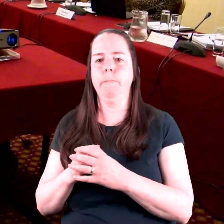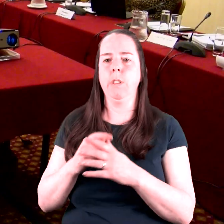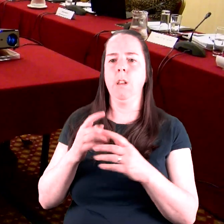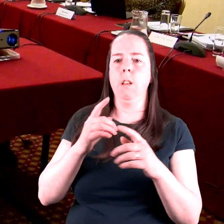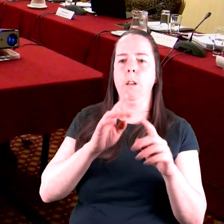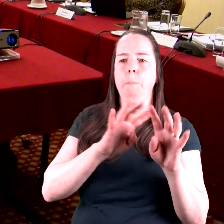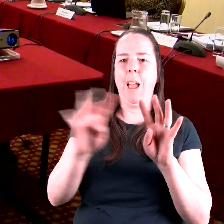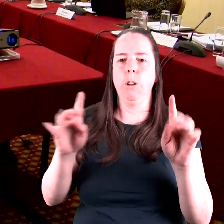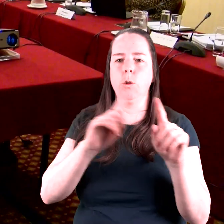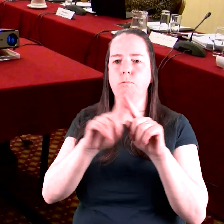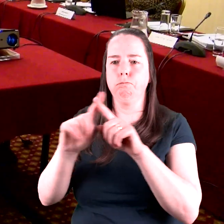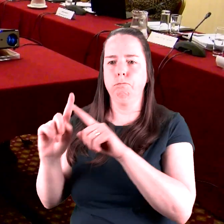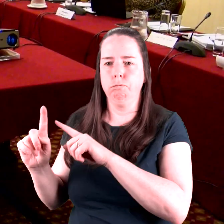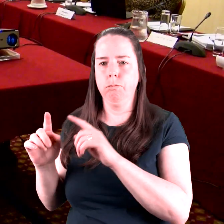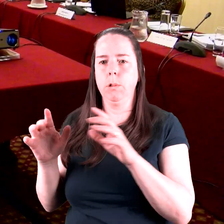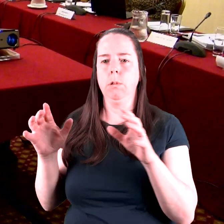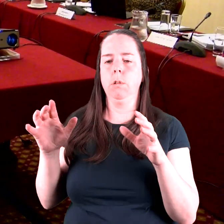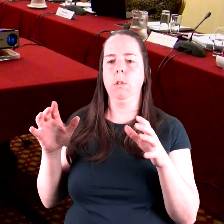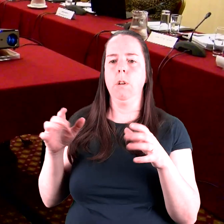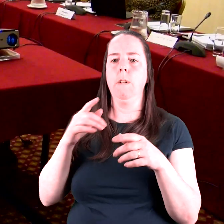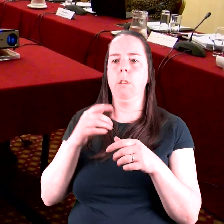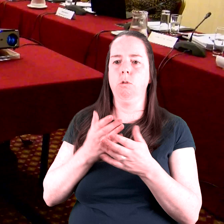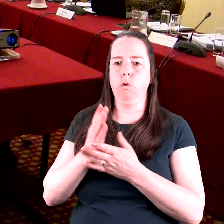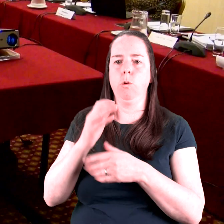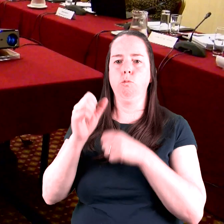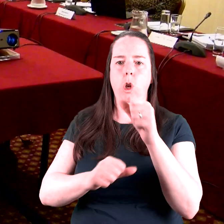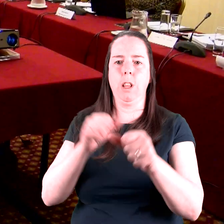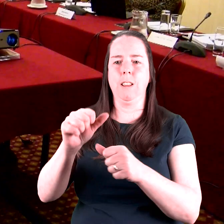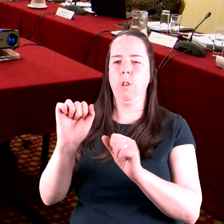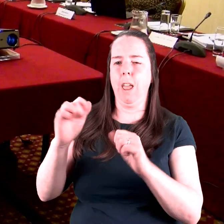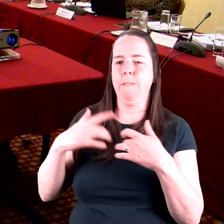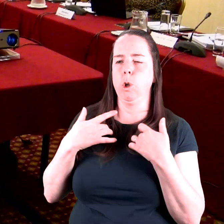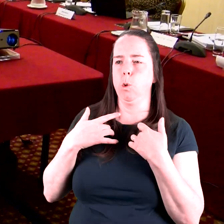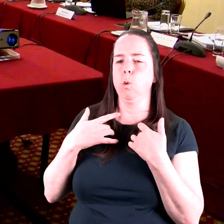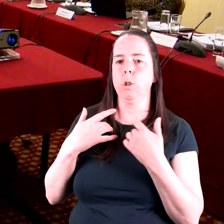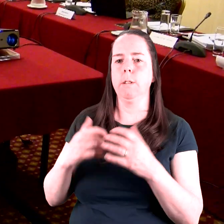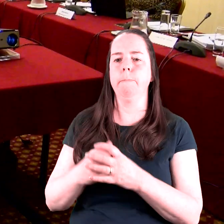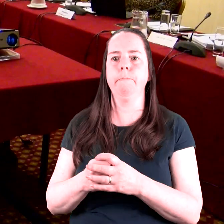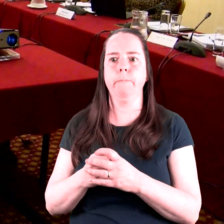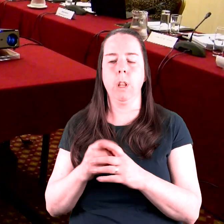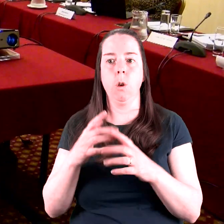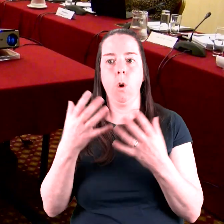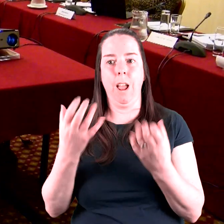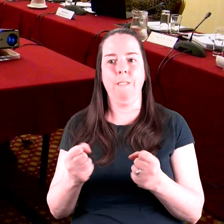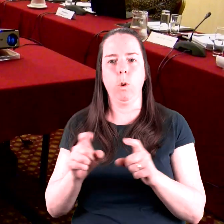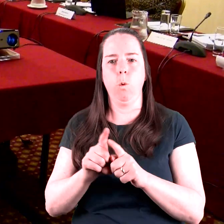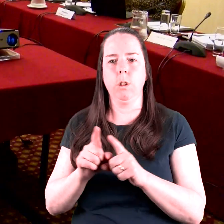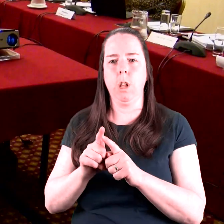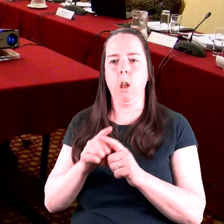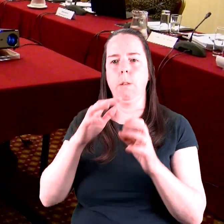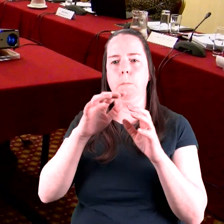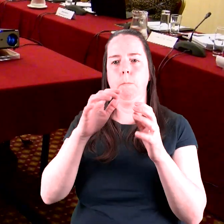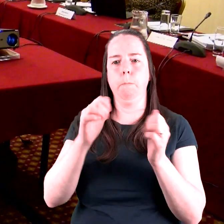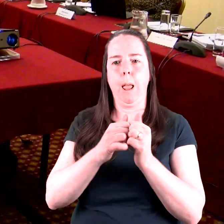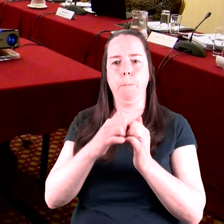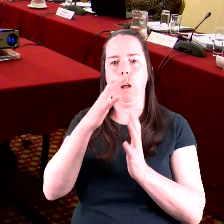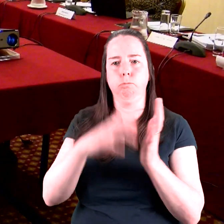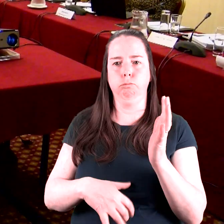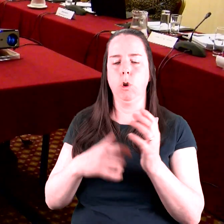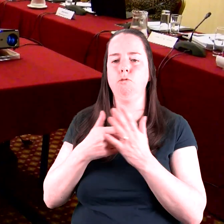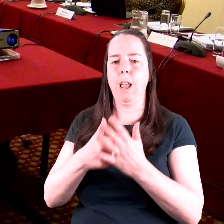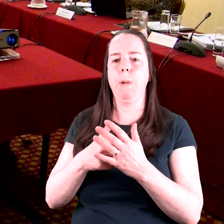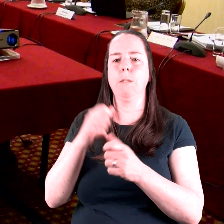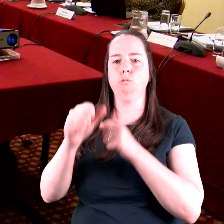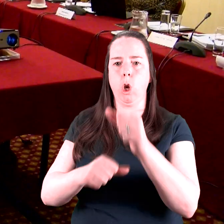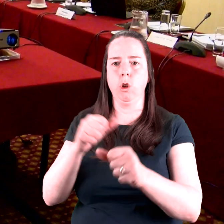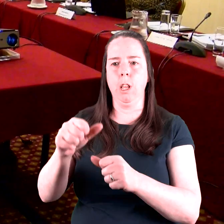members of the various panels that we put together through the process for their views, and what you also have therefore in the paper is a recommended process